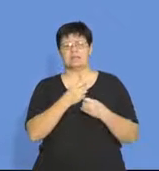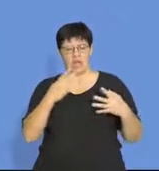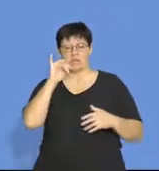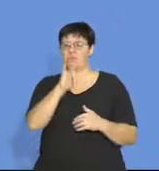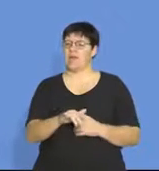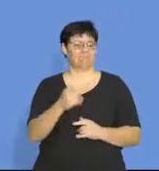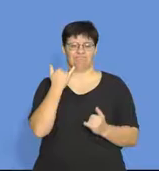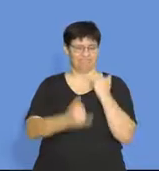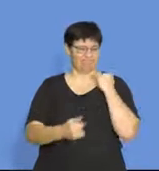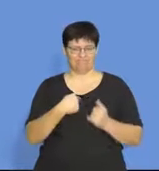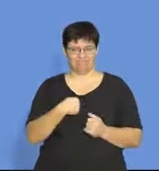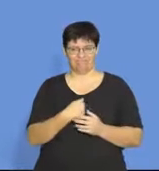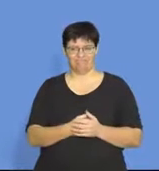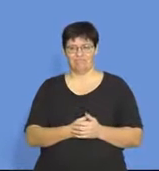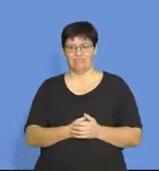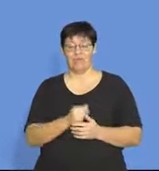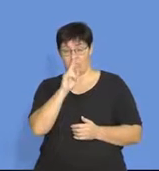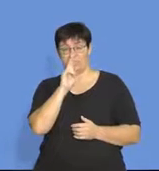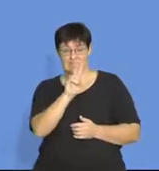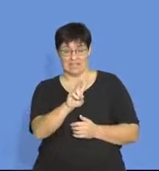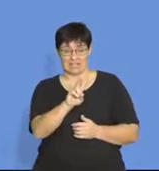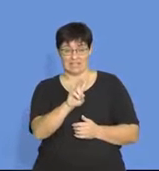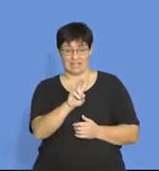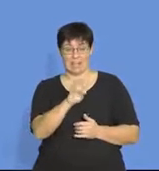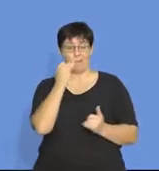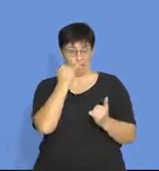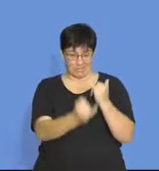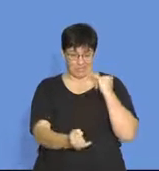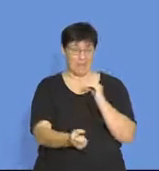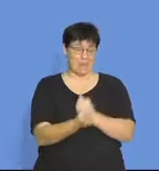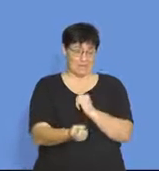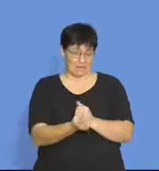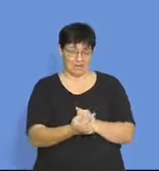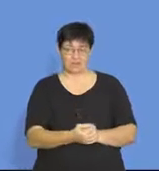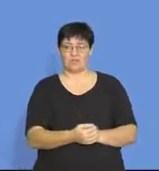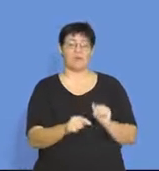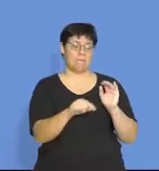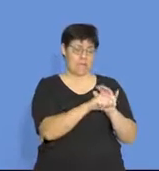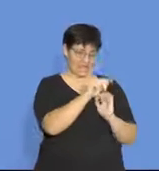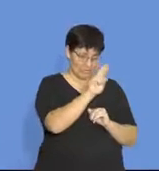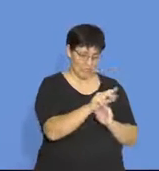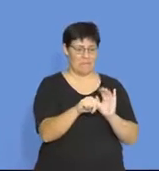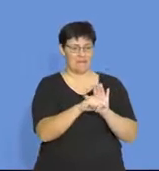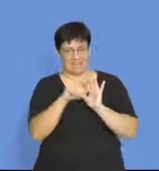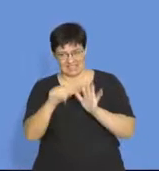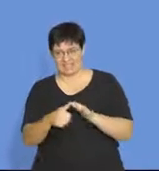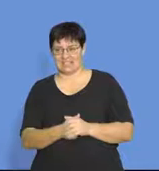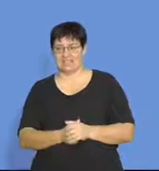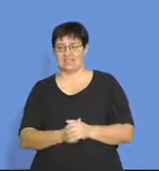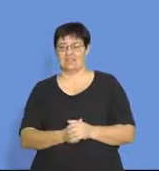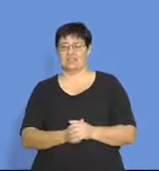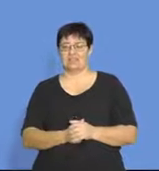the y's. Right, so you can see the typical mistakes that we make. So this is negative 2 and negative